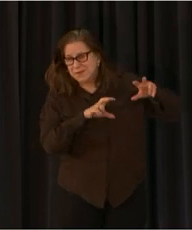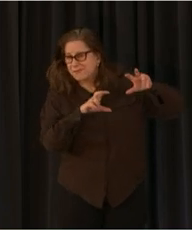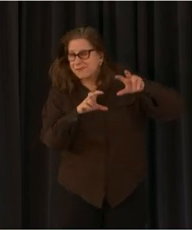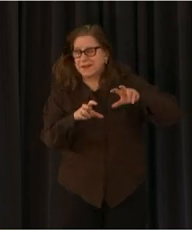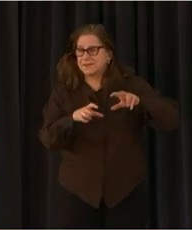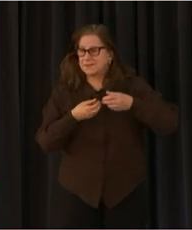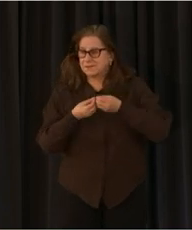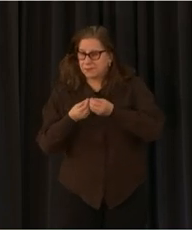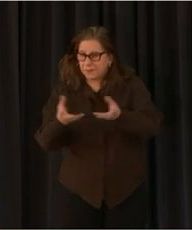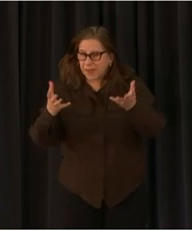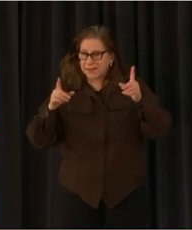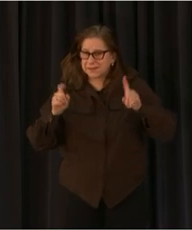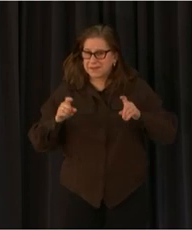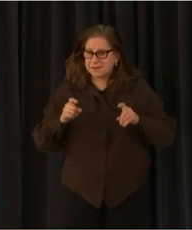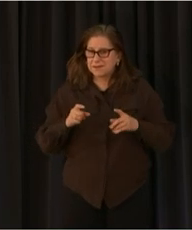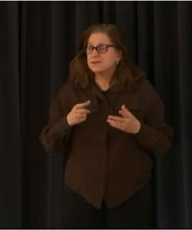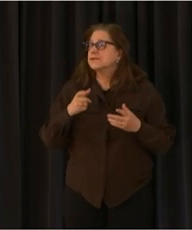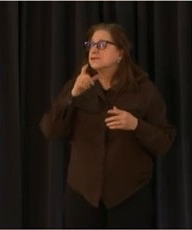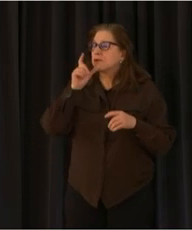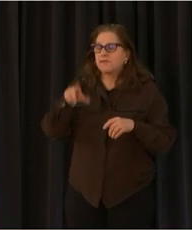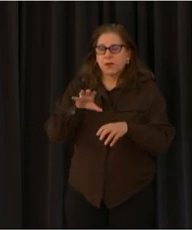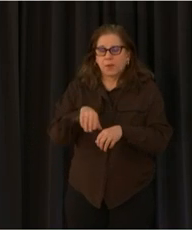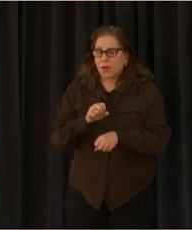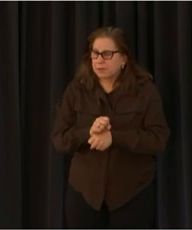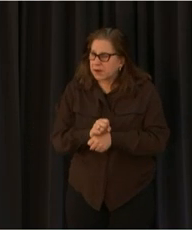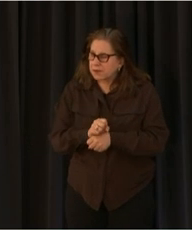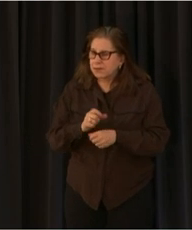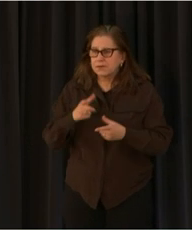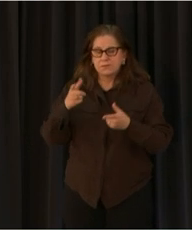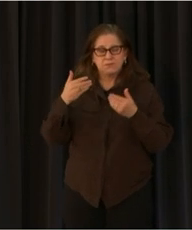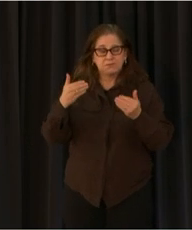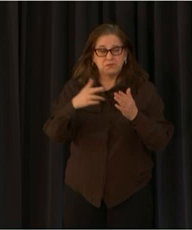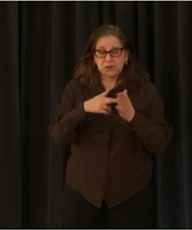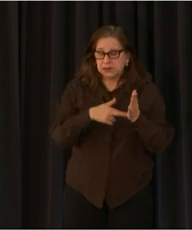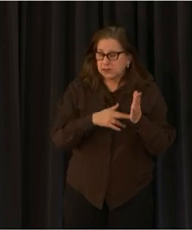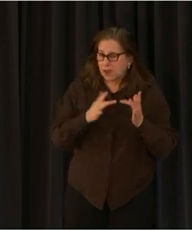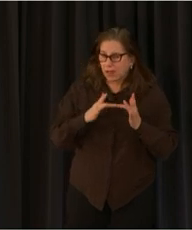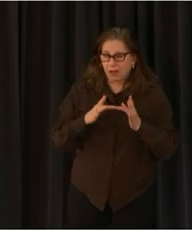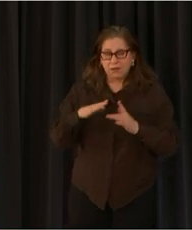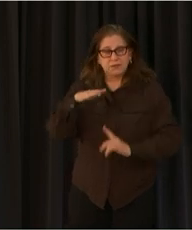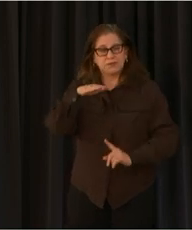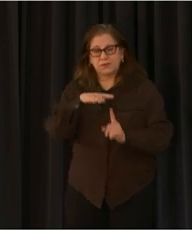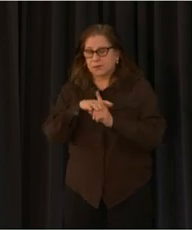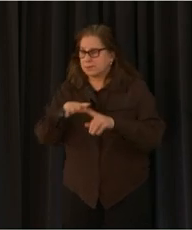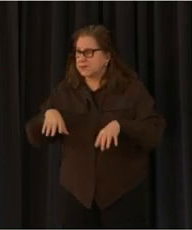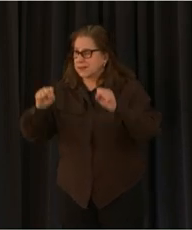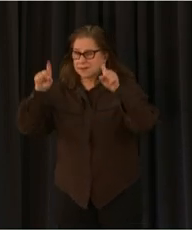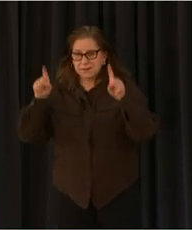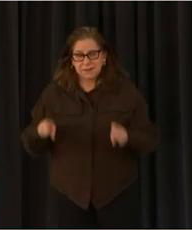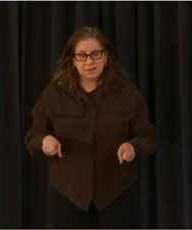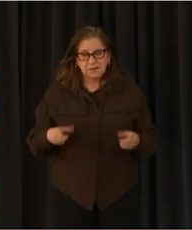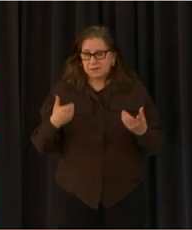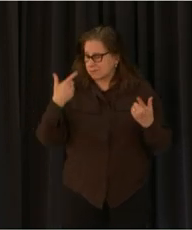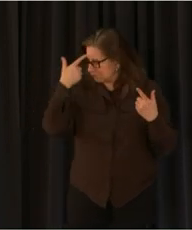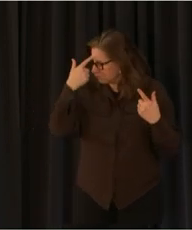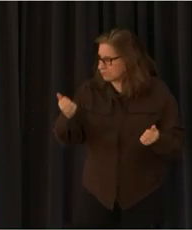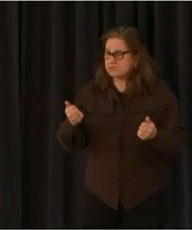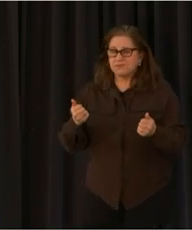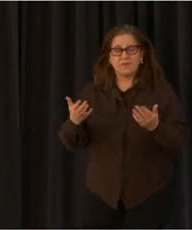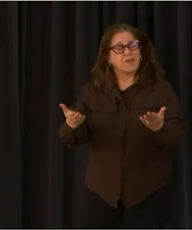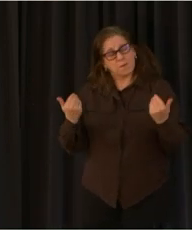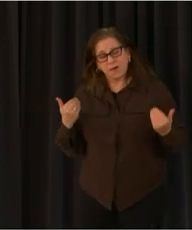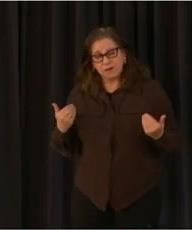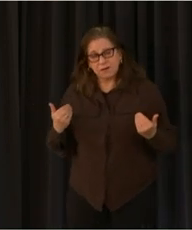You may pre-register to save time in line, but get tested. And obviously, if you're feeling sick, you need to stay